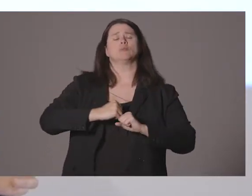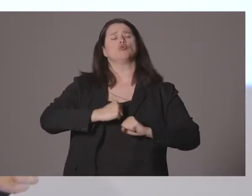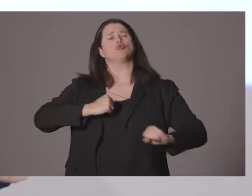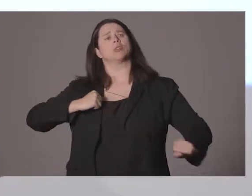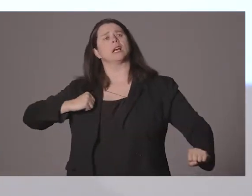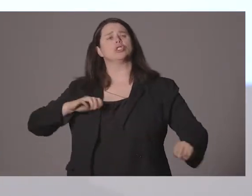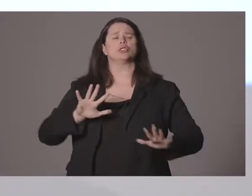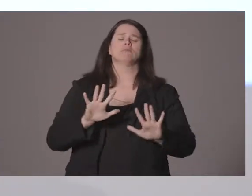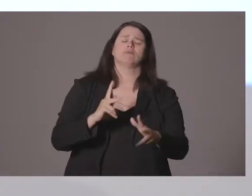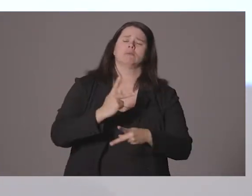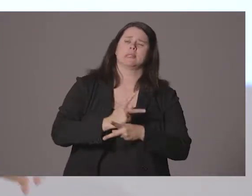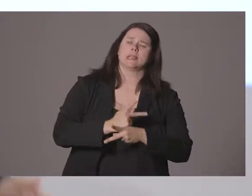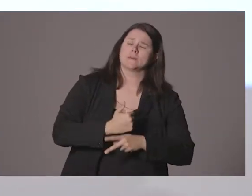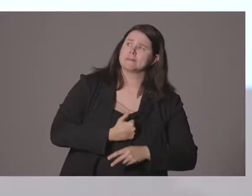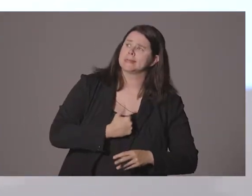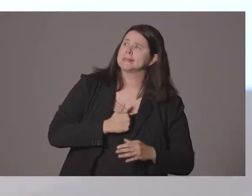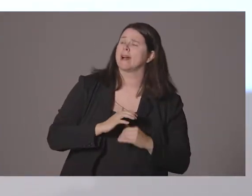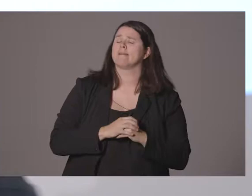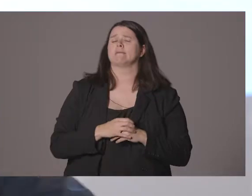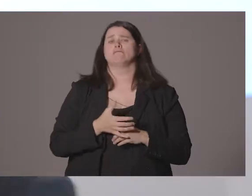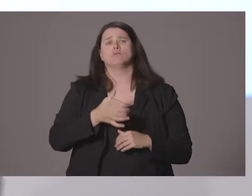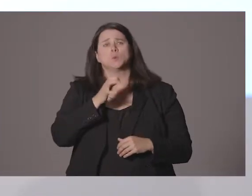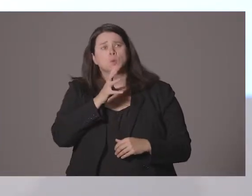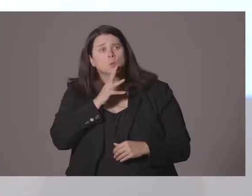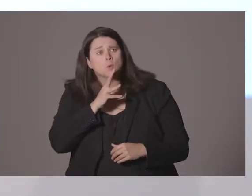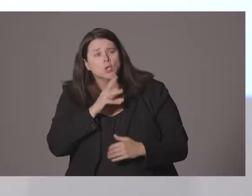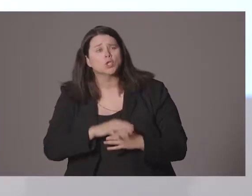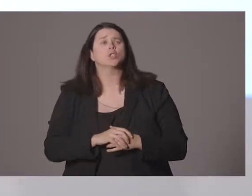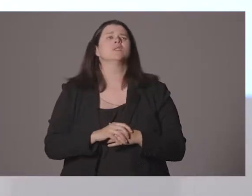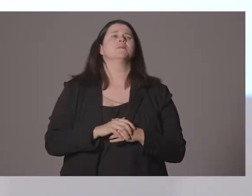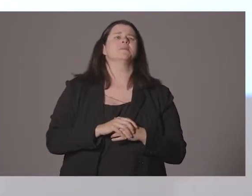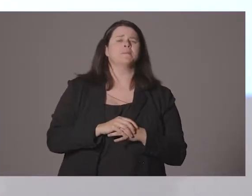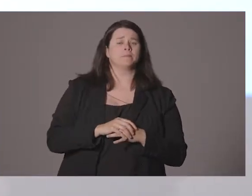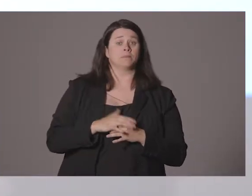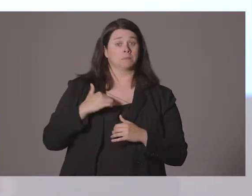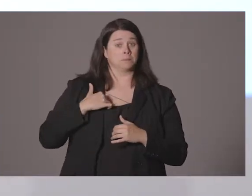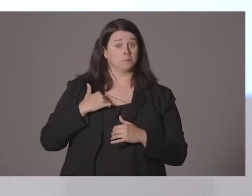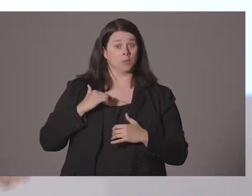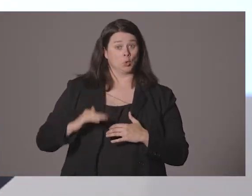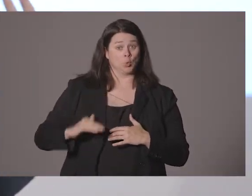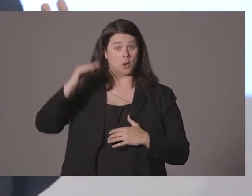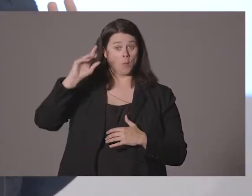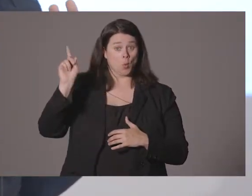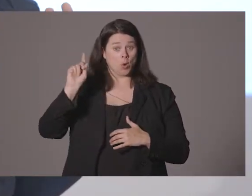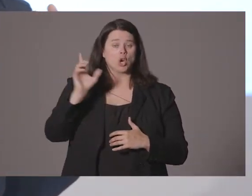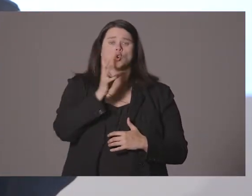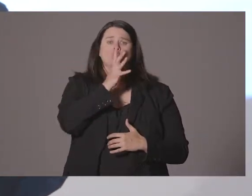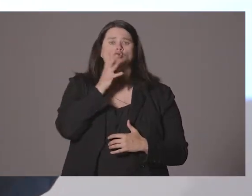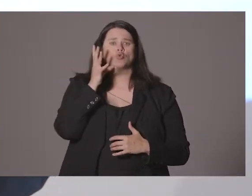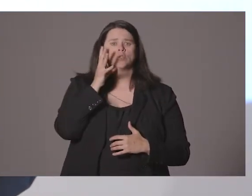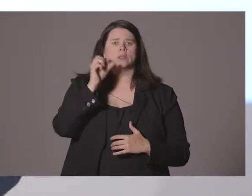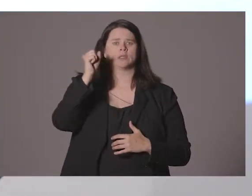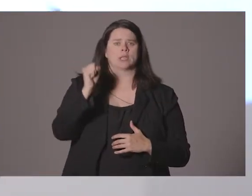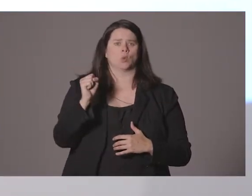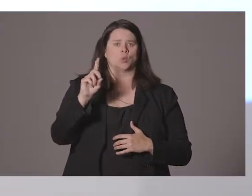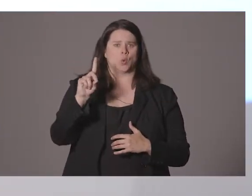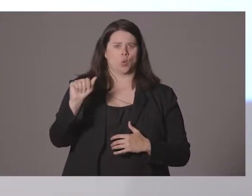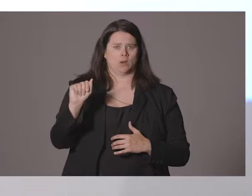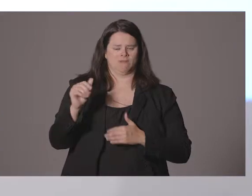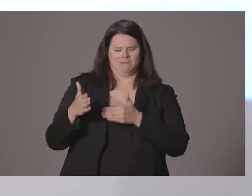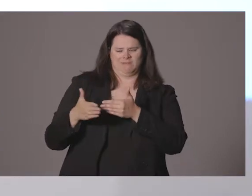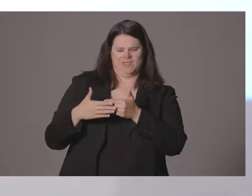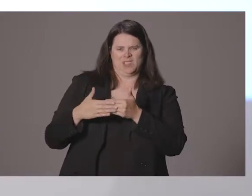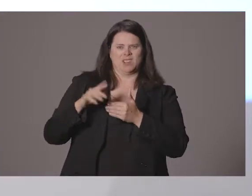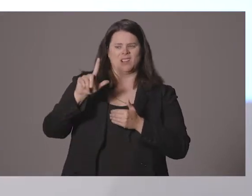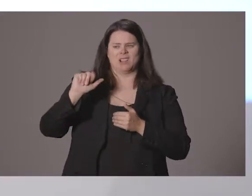means consciously saying, and now I'm going to stand up and stretch, and I'm going to take care of myself. I'm going to drink some water. I grew up